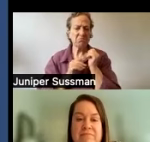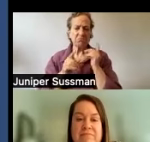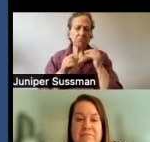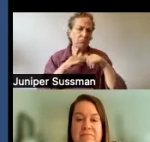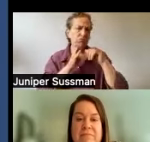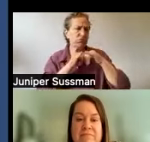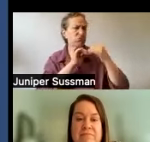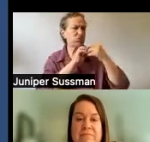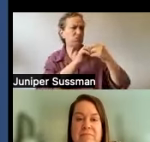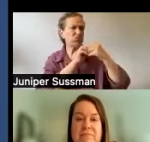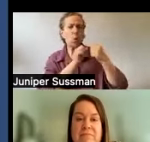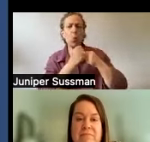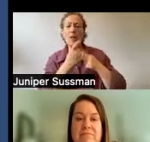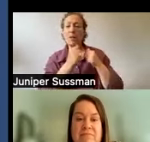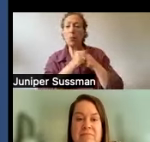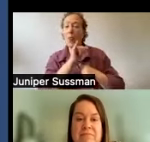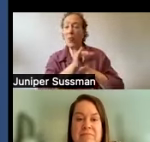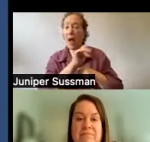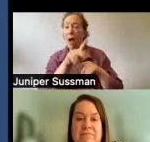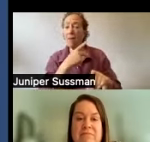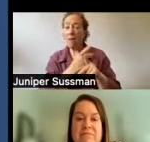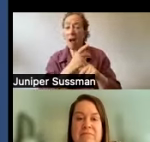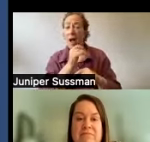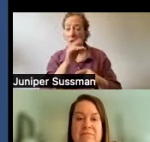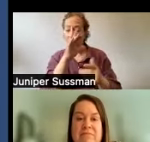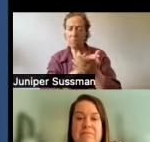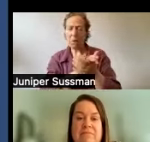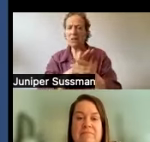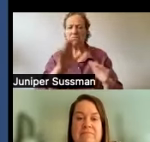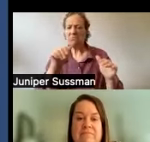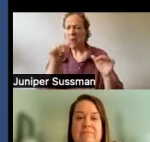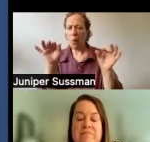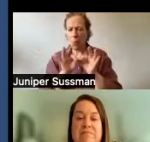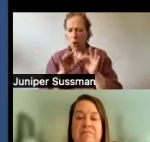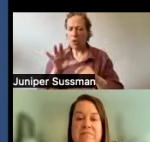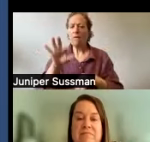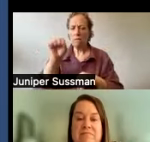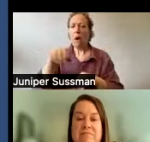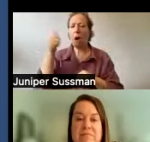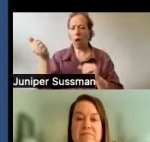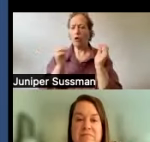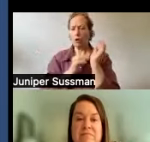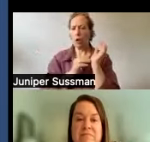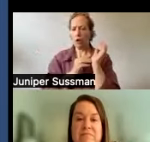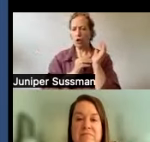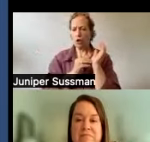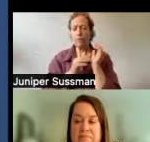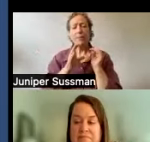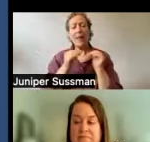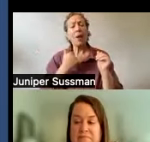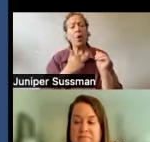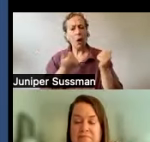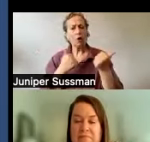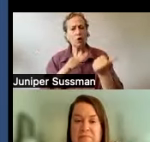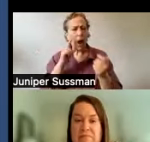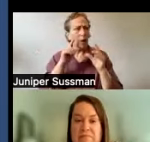fight with somebody who has those types of ingrained beliefs. So again, we're doing everything we can to spread the word and to make clinicians